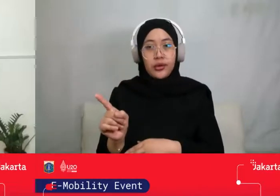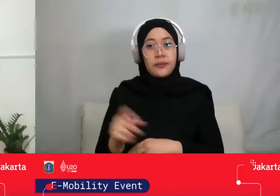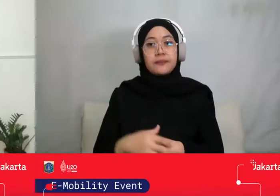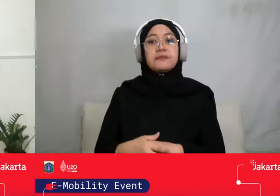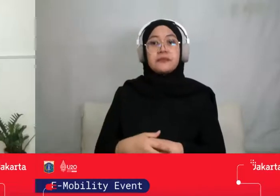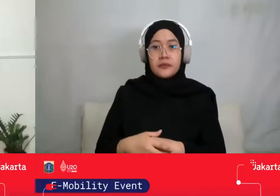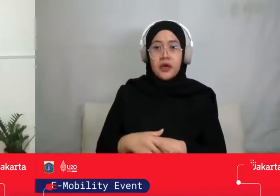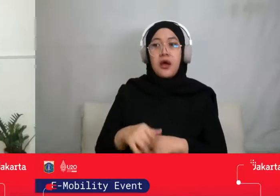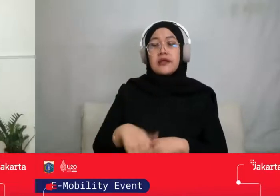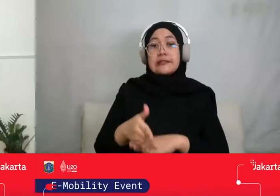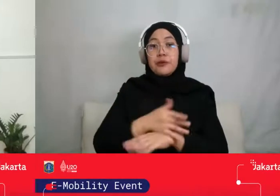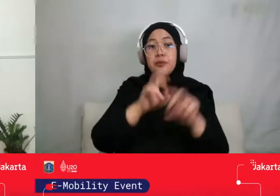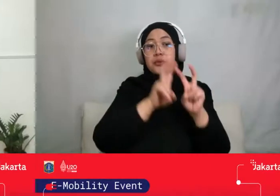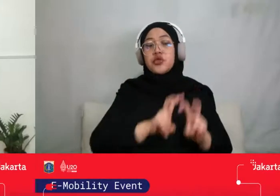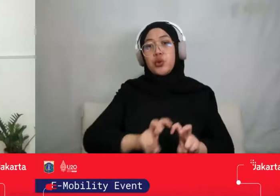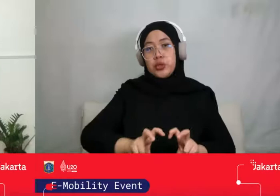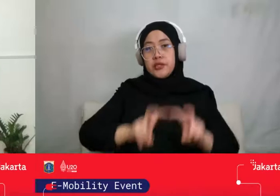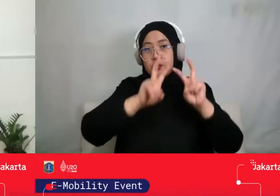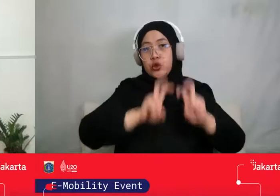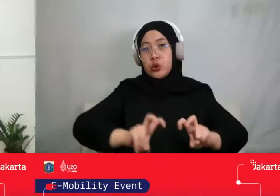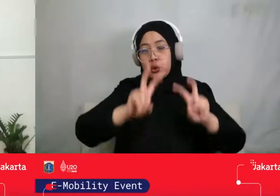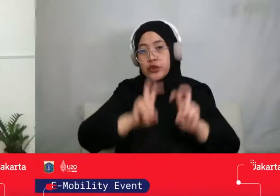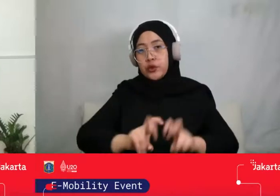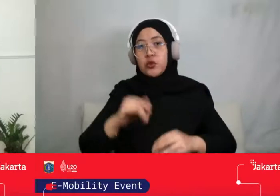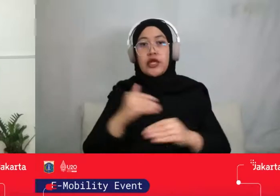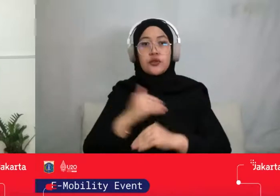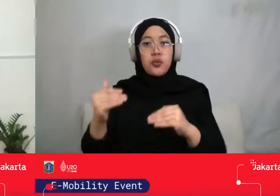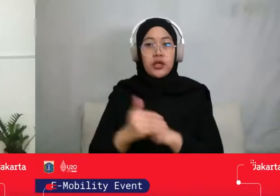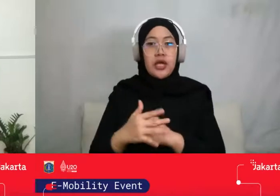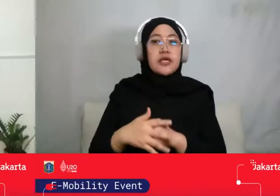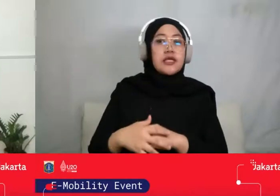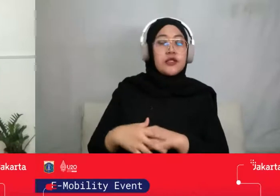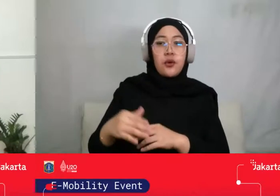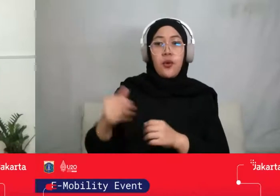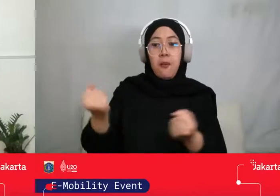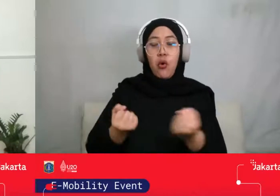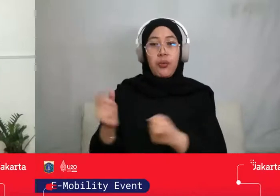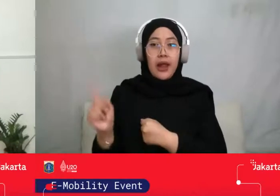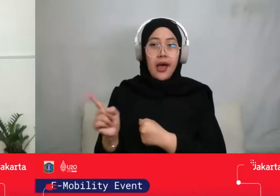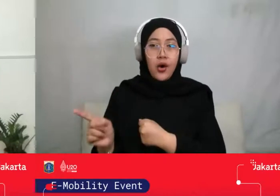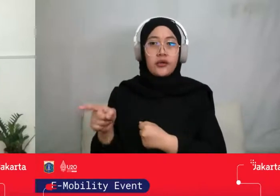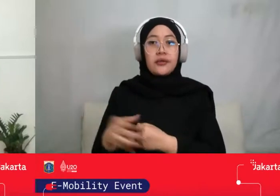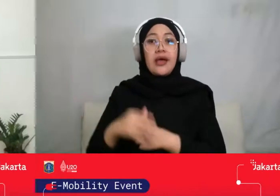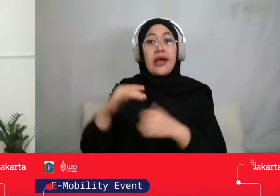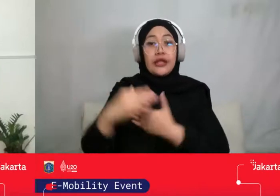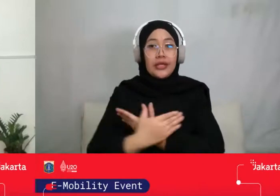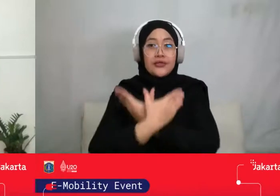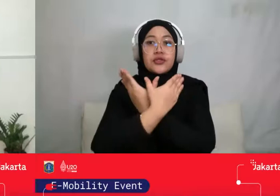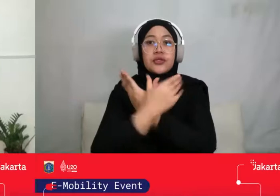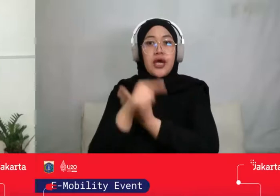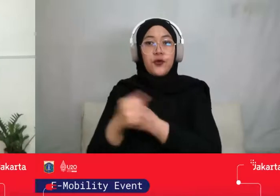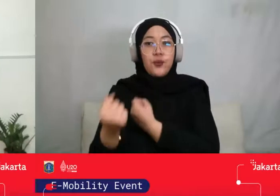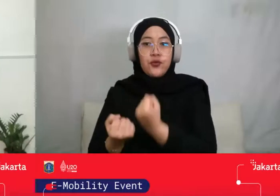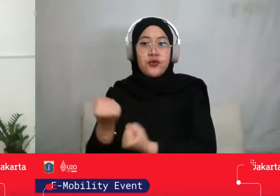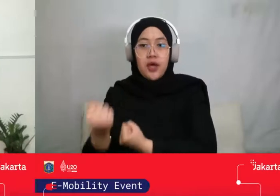implementation of e-mobility for the micro buses as well. So TransJakarta, as you know, is trying to include more and more micro